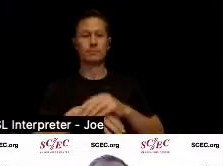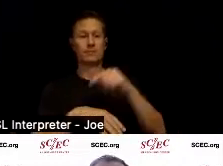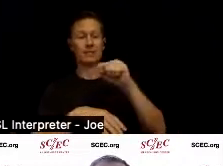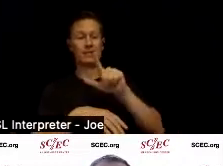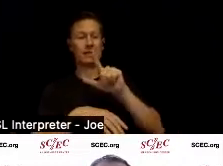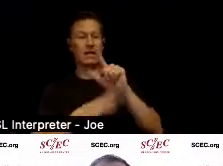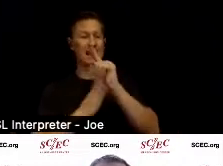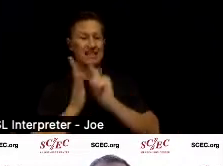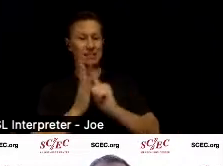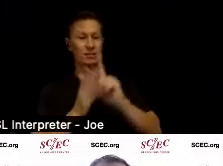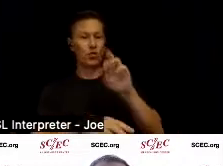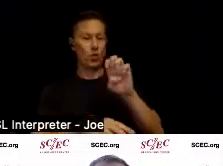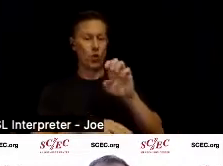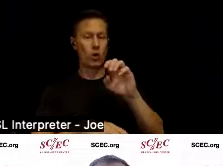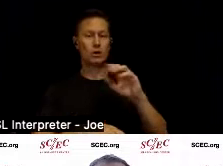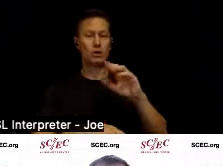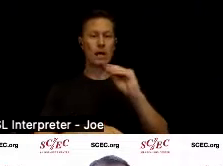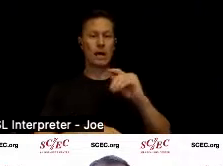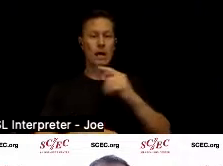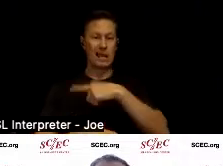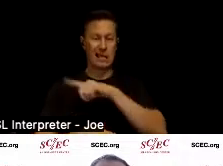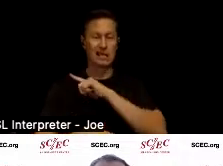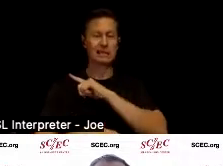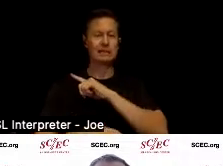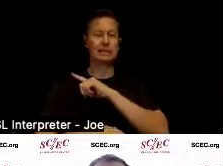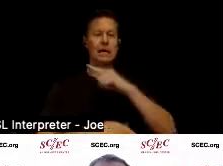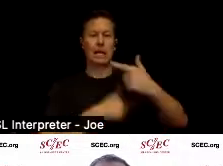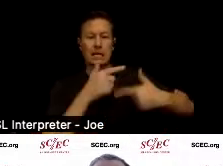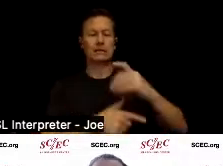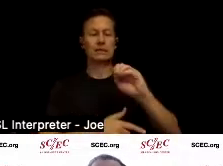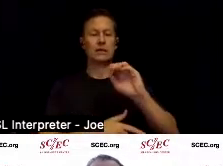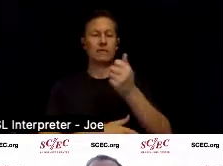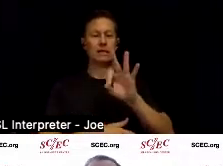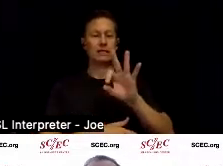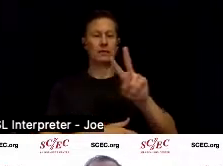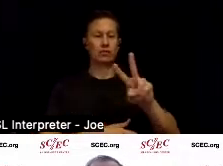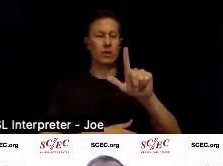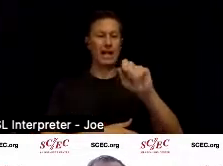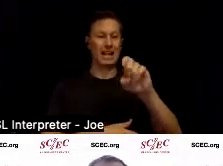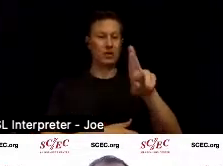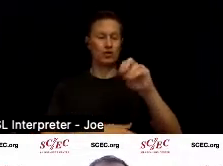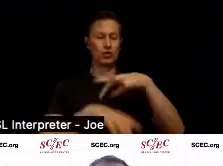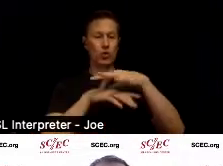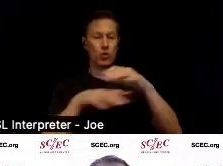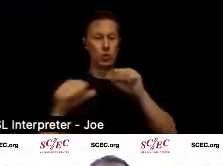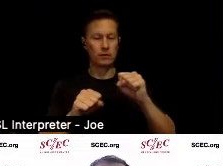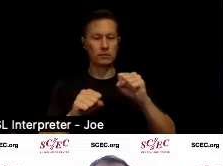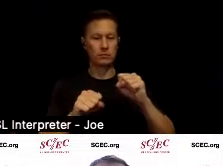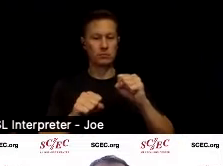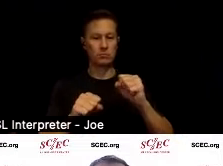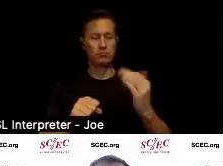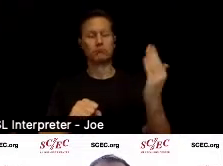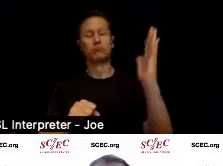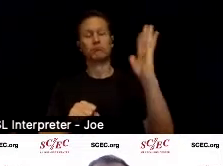1992 Landers earthquake, 30 years ago today. And we're doing this in the evening. Of